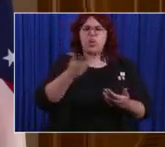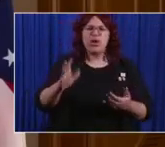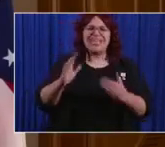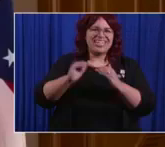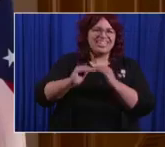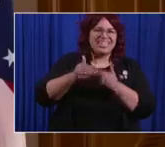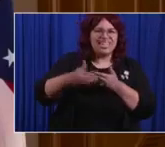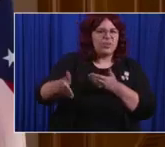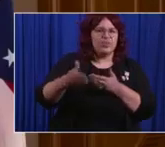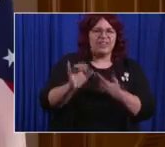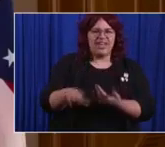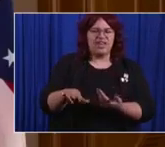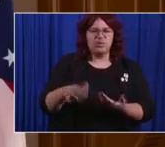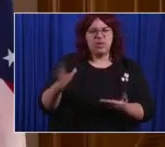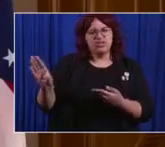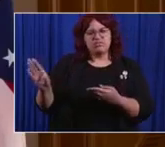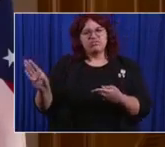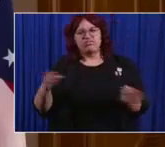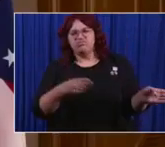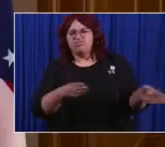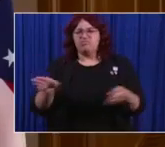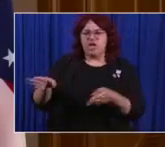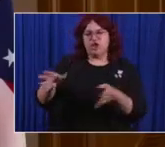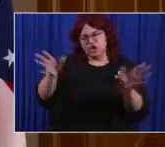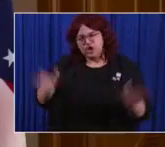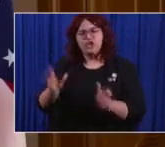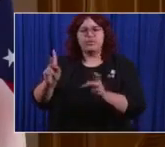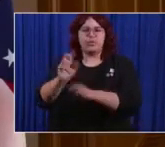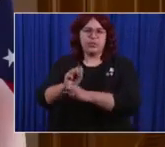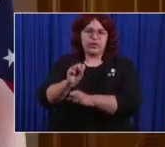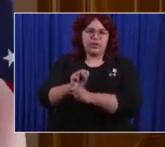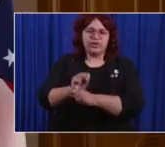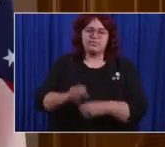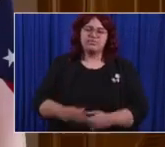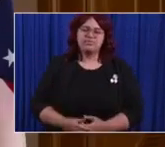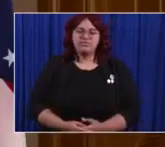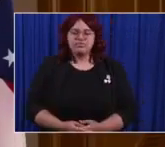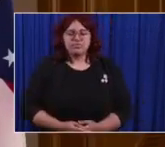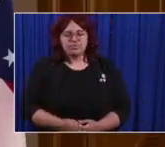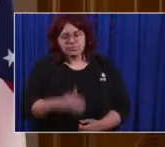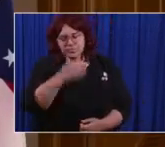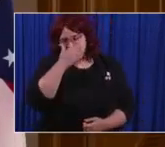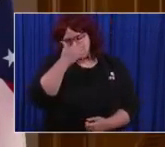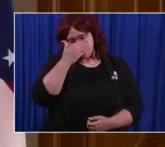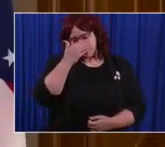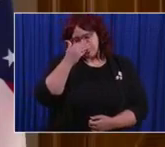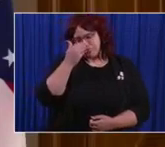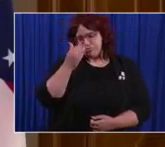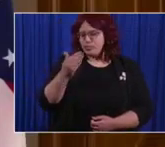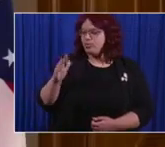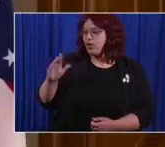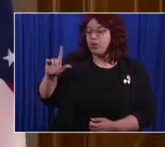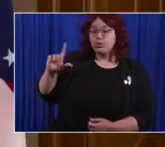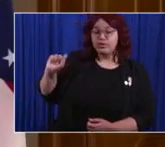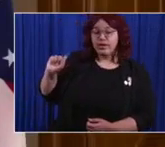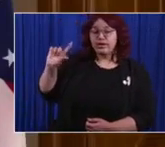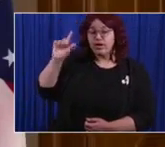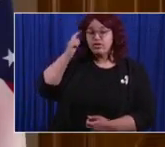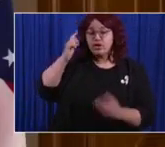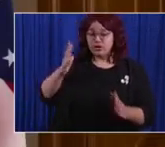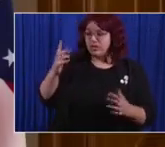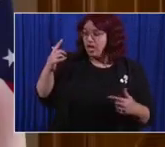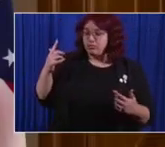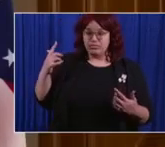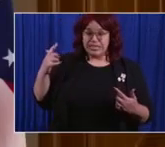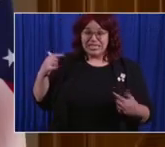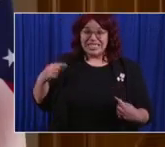Governor. Laura, to this point, we have been talking about for the past 14 months, literally from